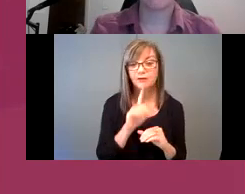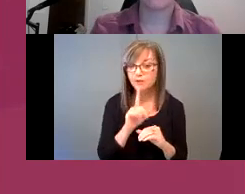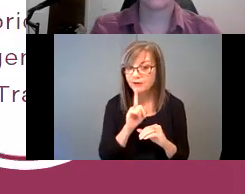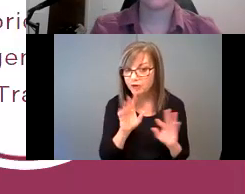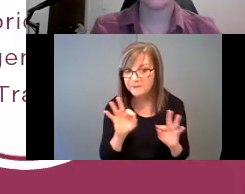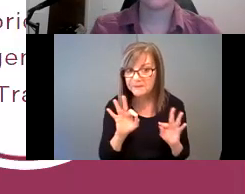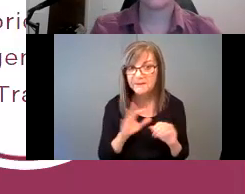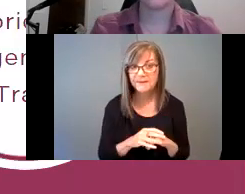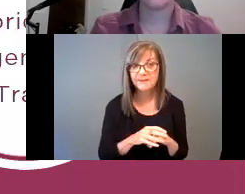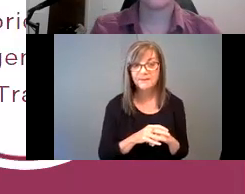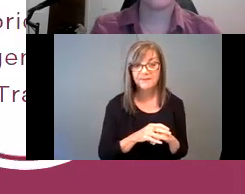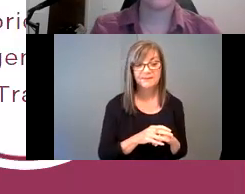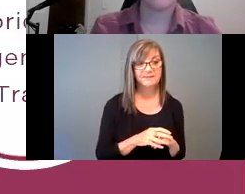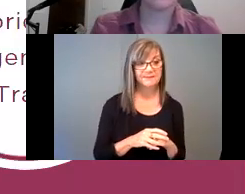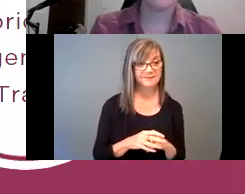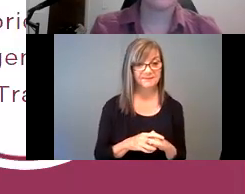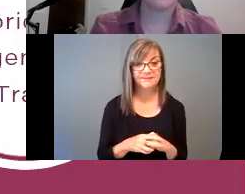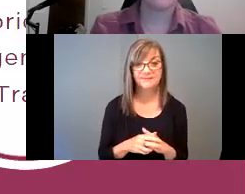be.